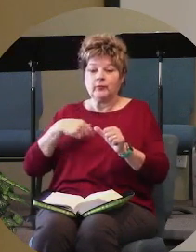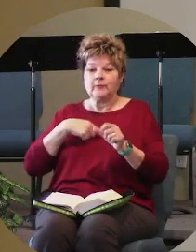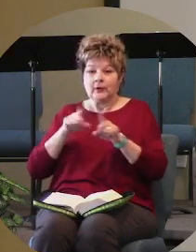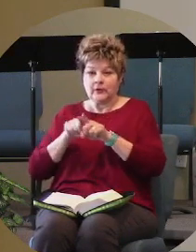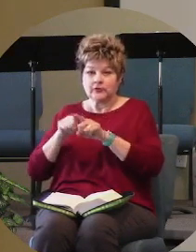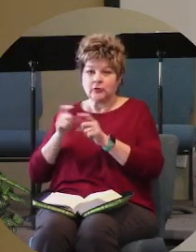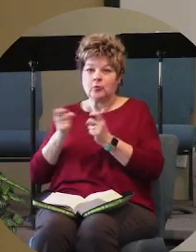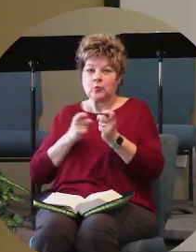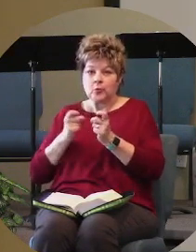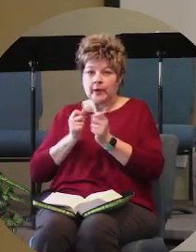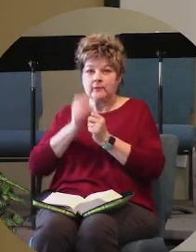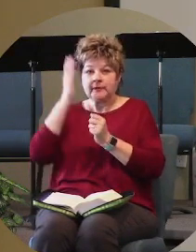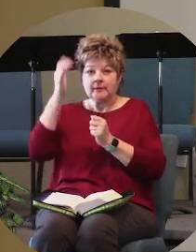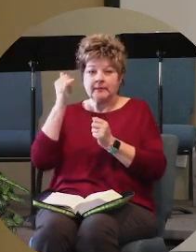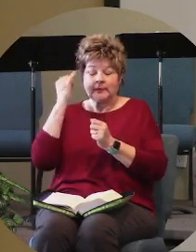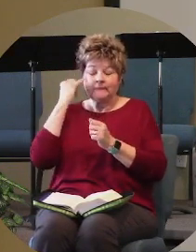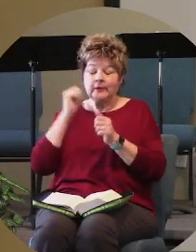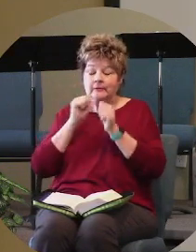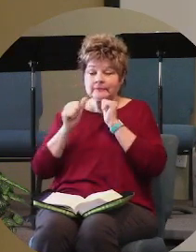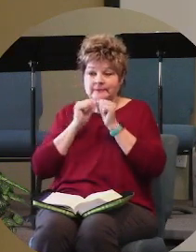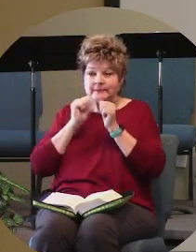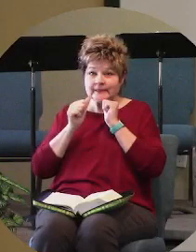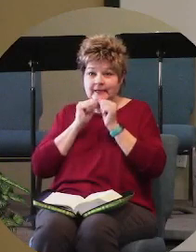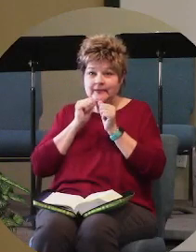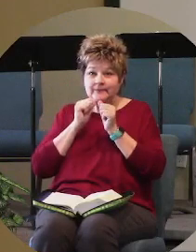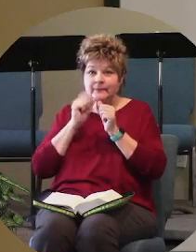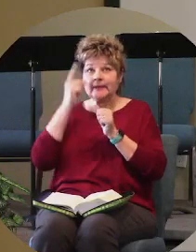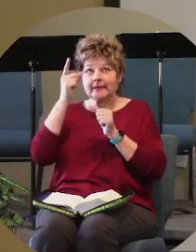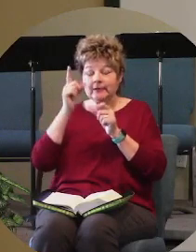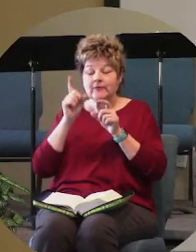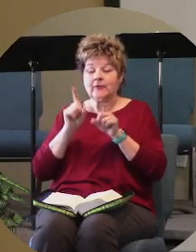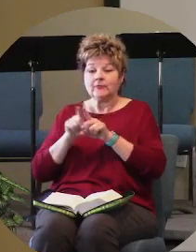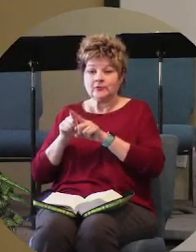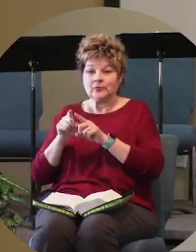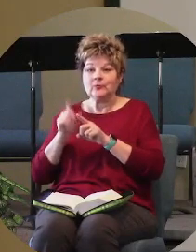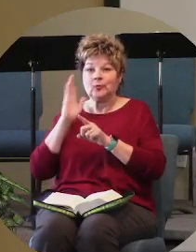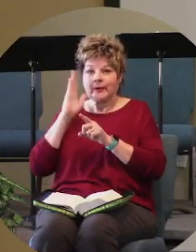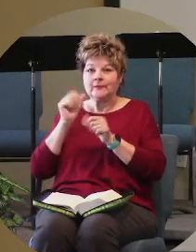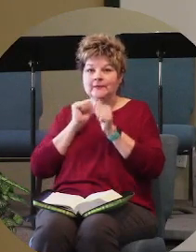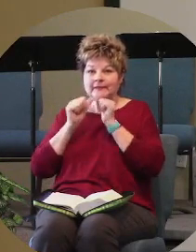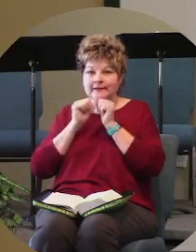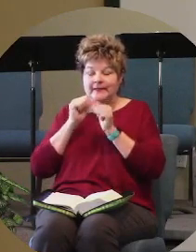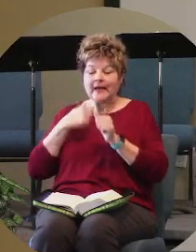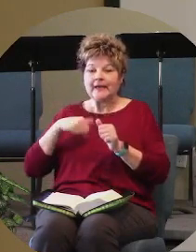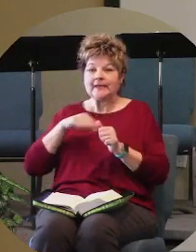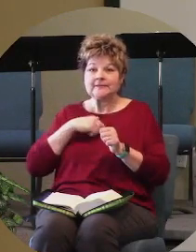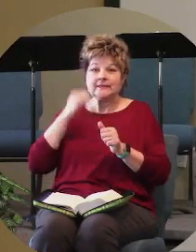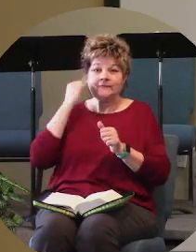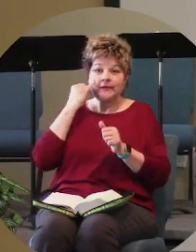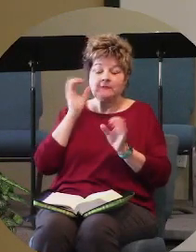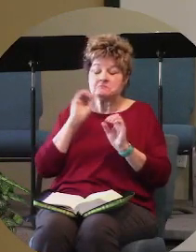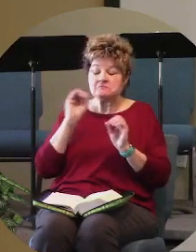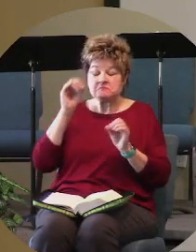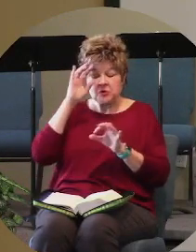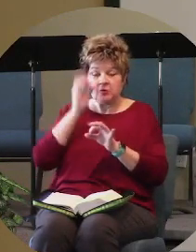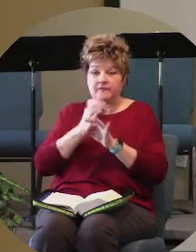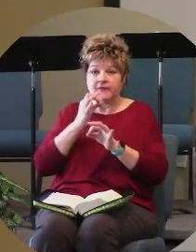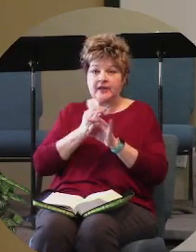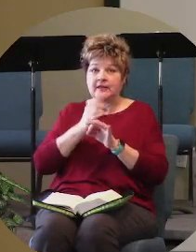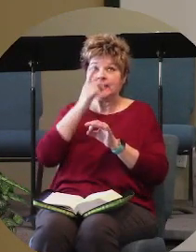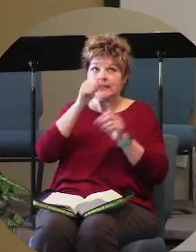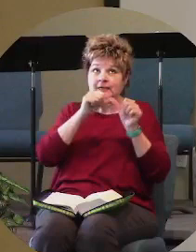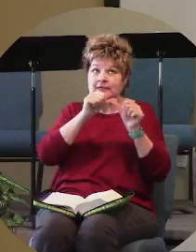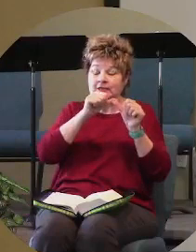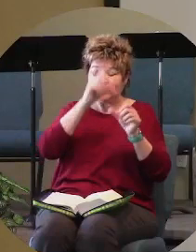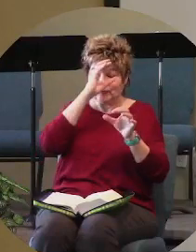him. If we deny him, he will also deny us. if we are faithless, he remains